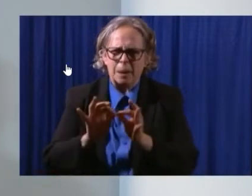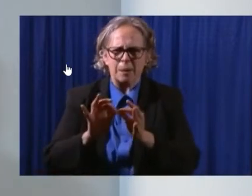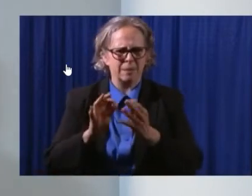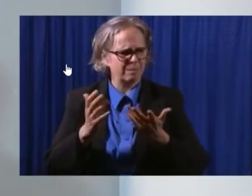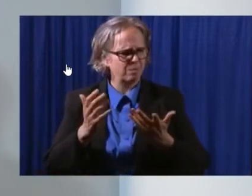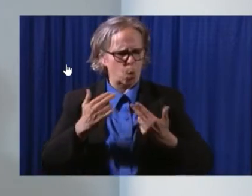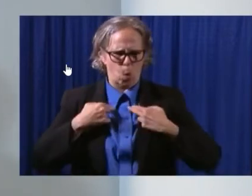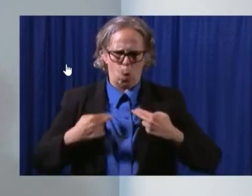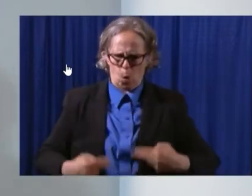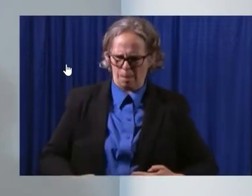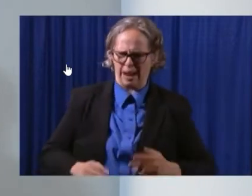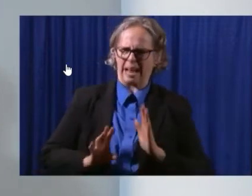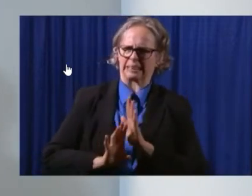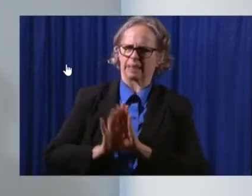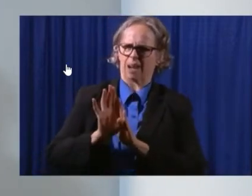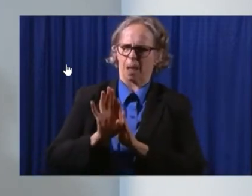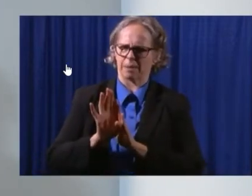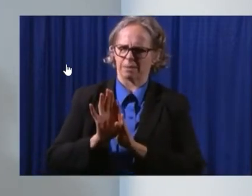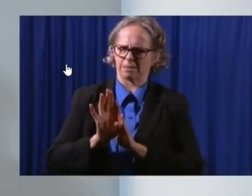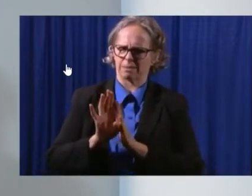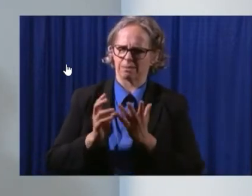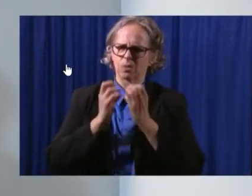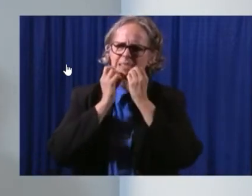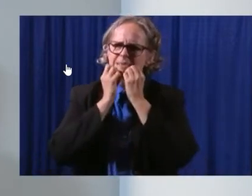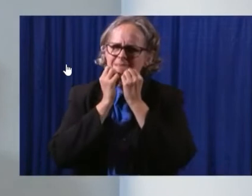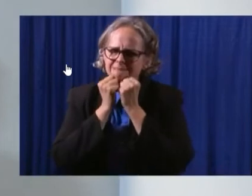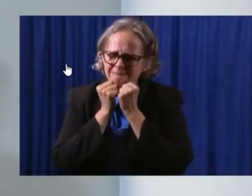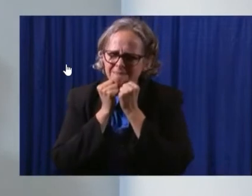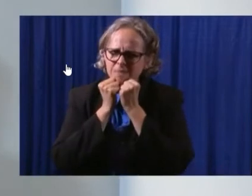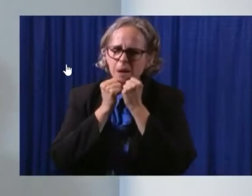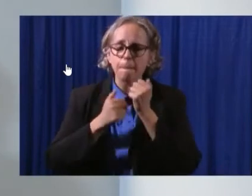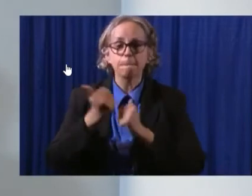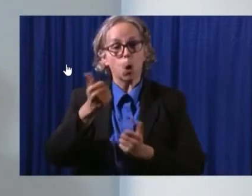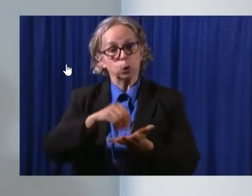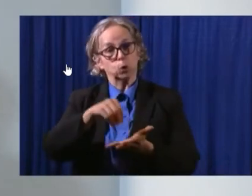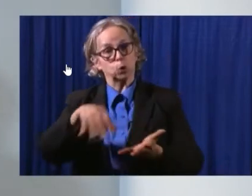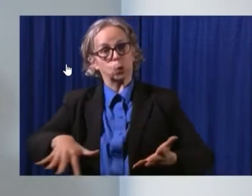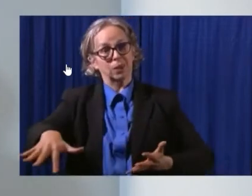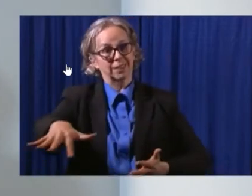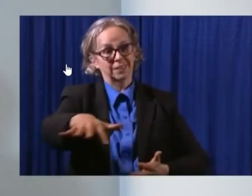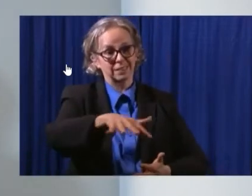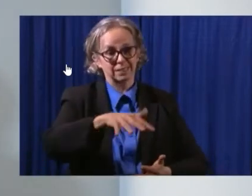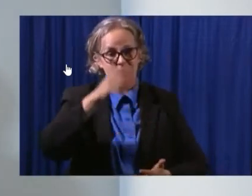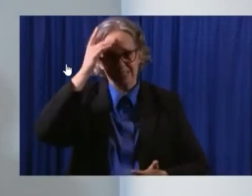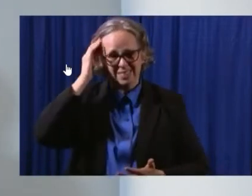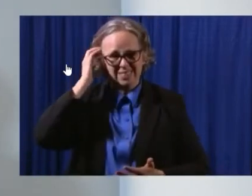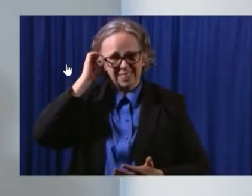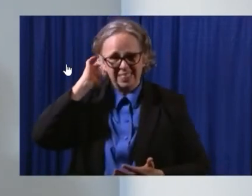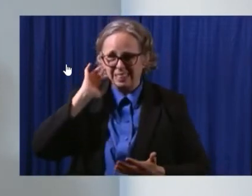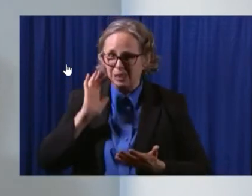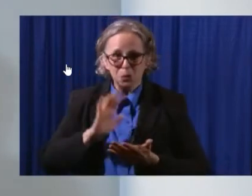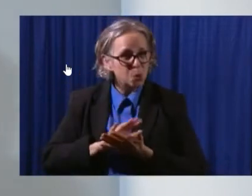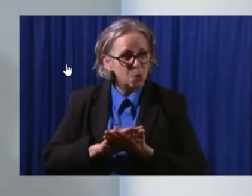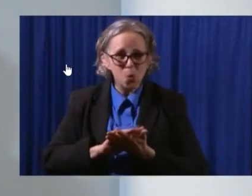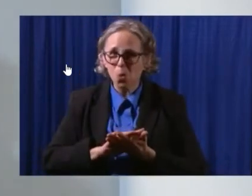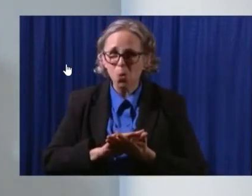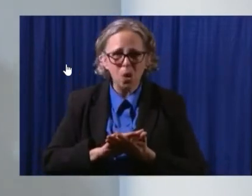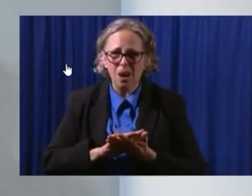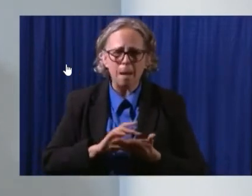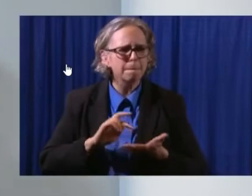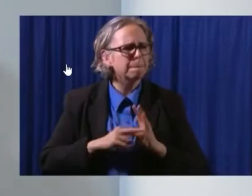vast majority of students, the consequences for not attending school this year are far greater than the long-term health and well-being risk posed